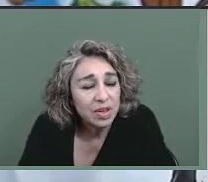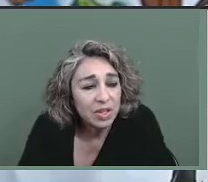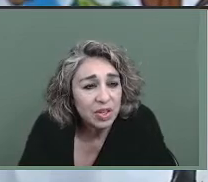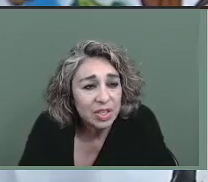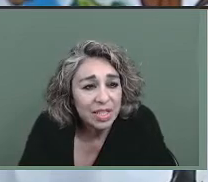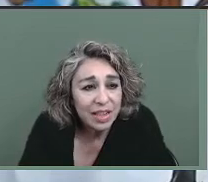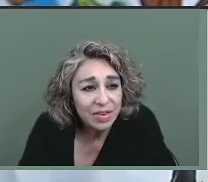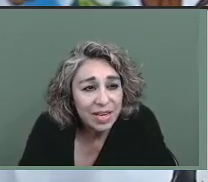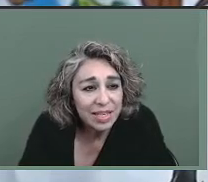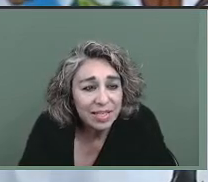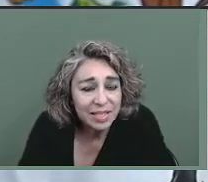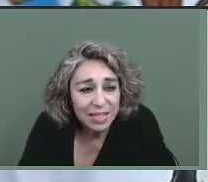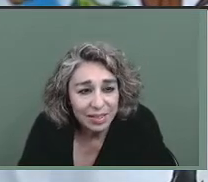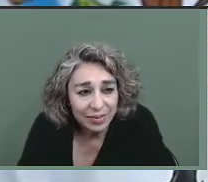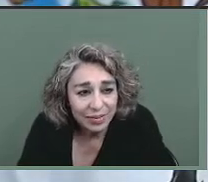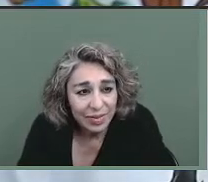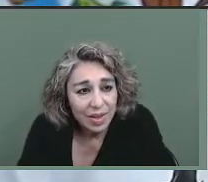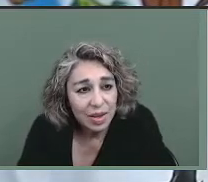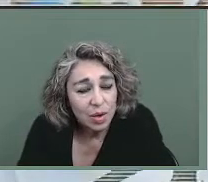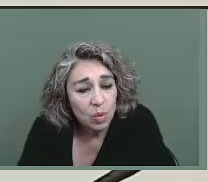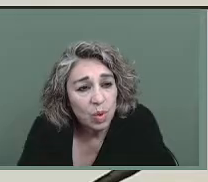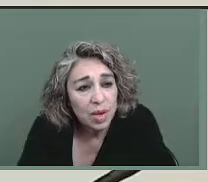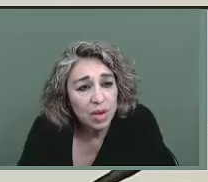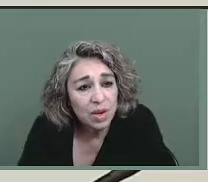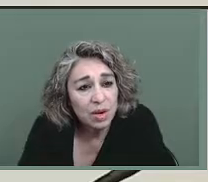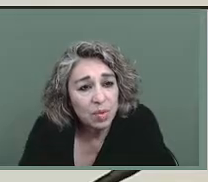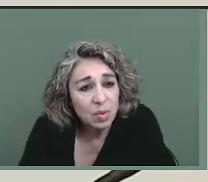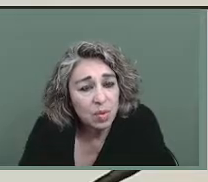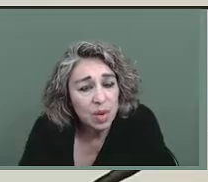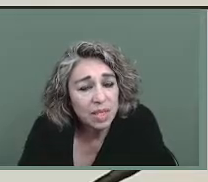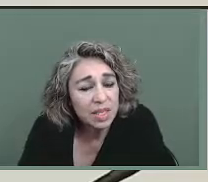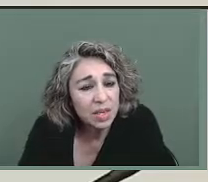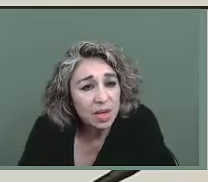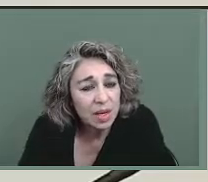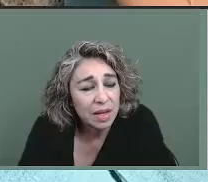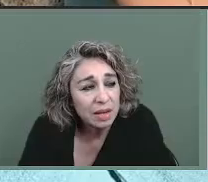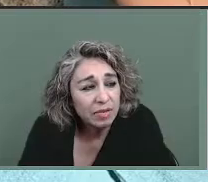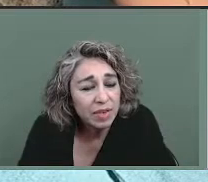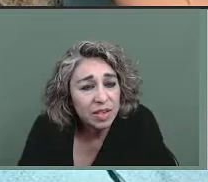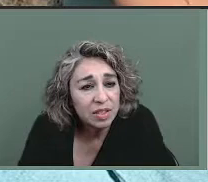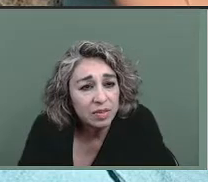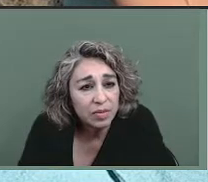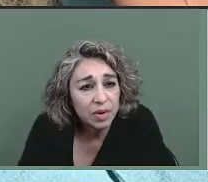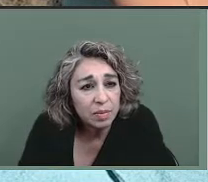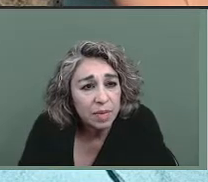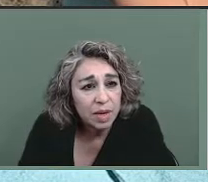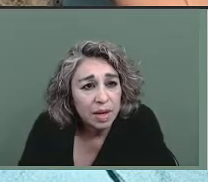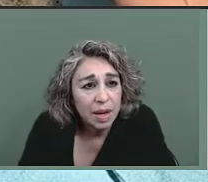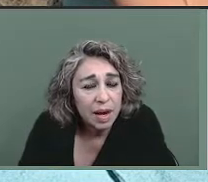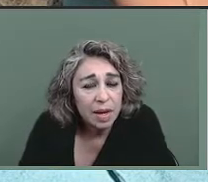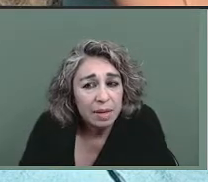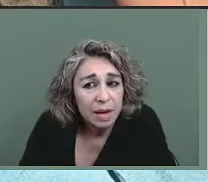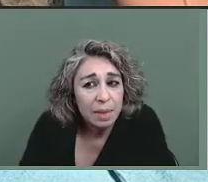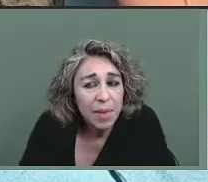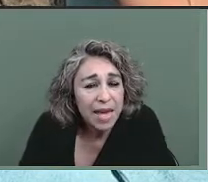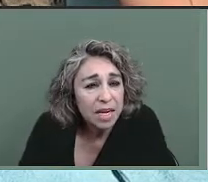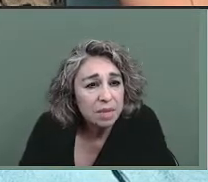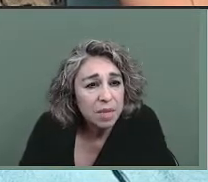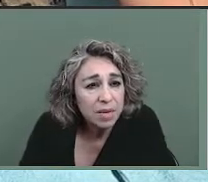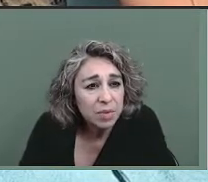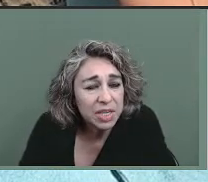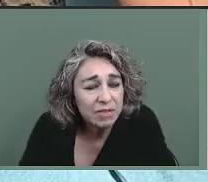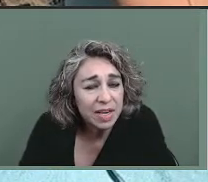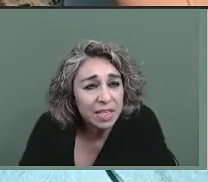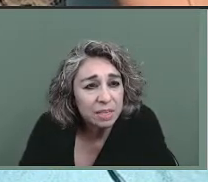where there's good salaries, where you can rescue the fields from